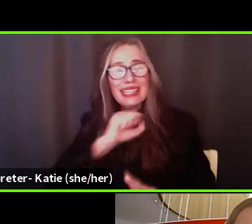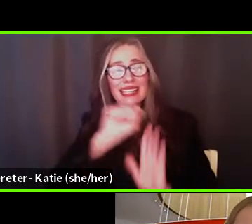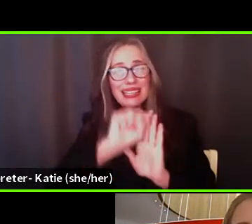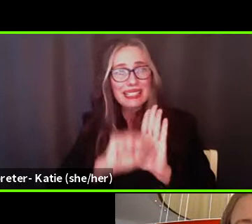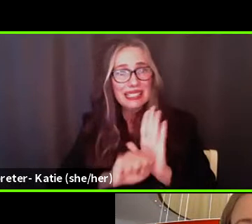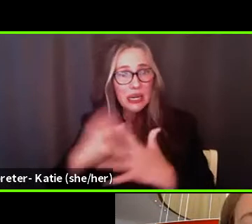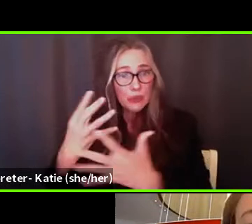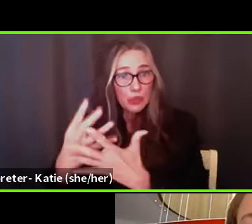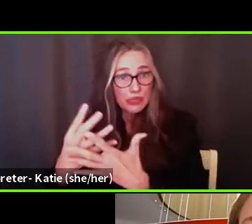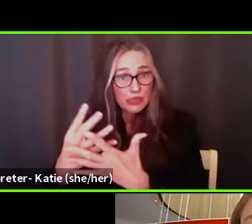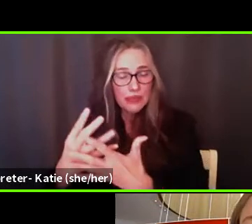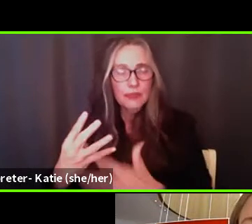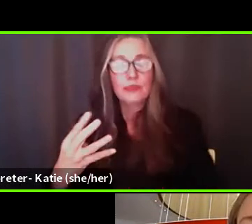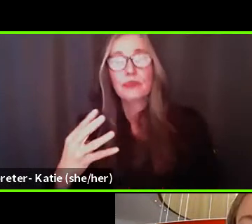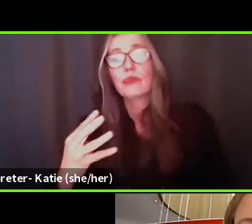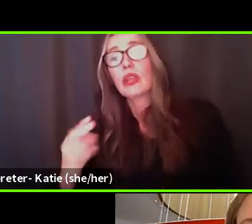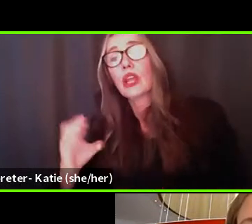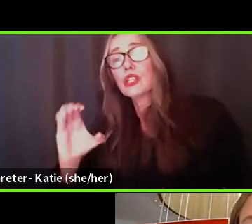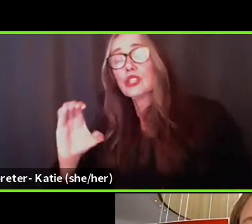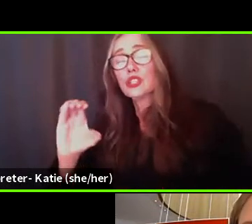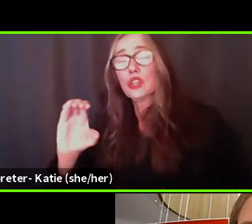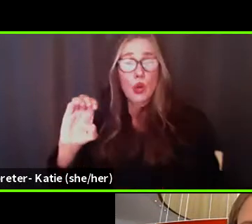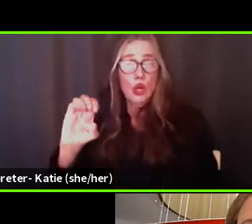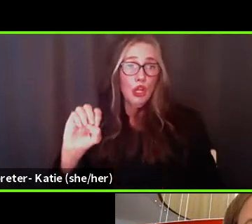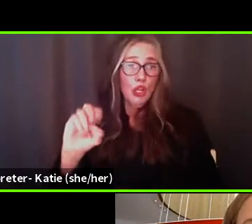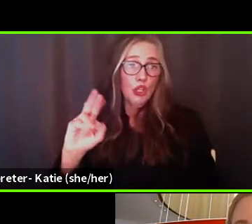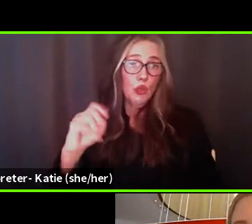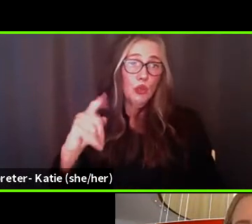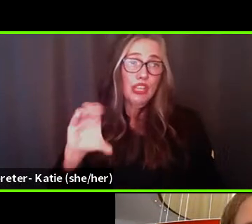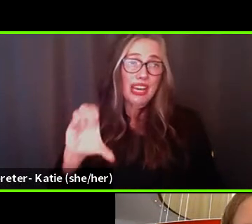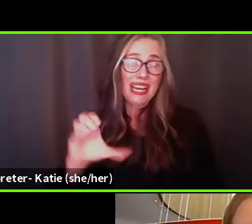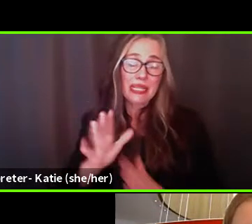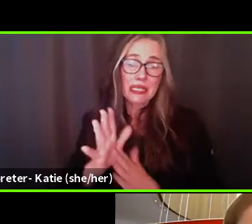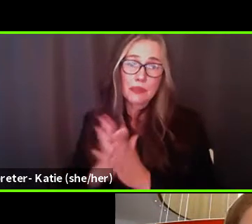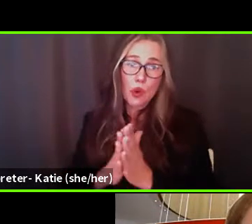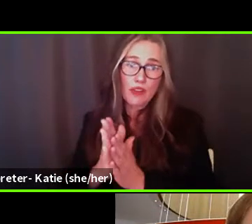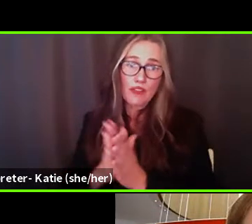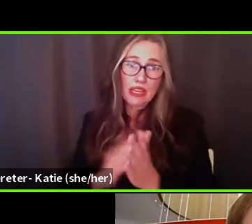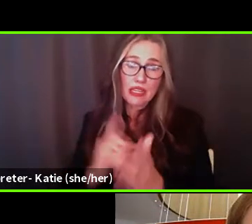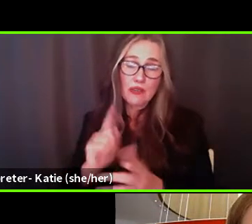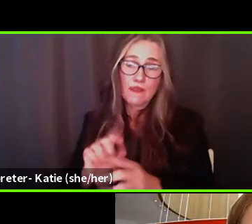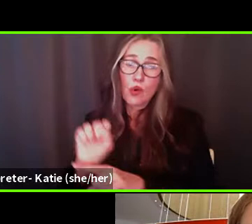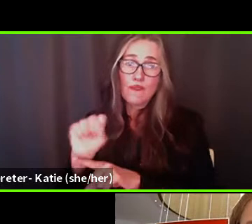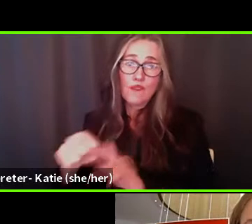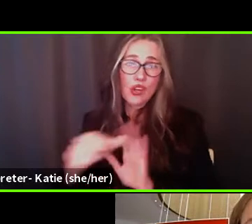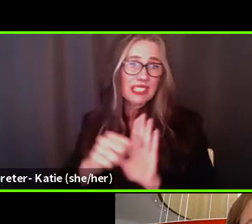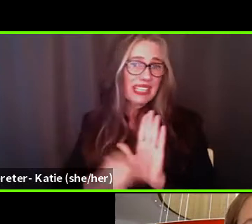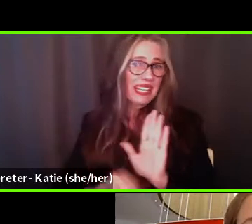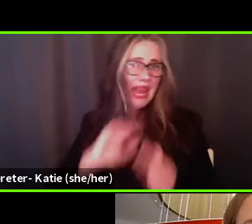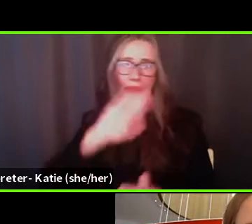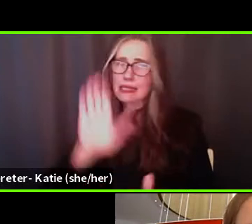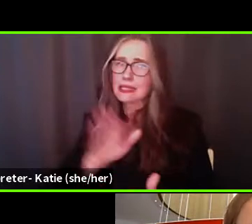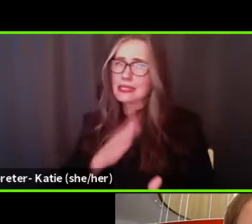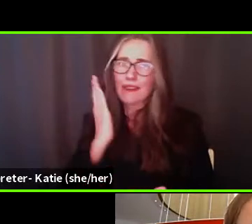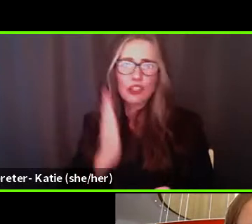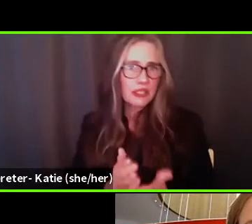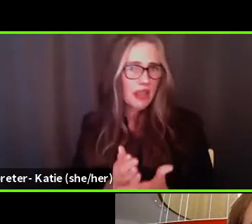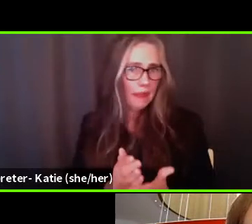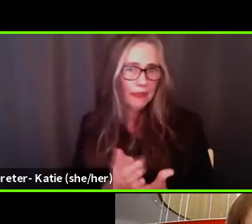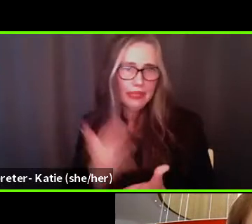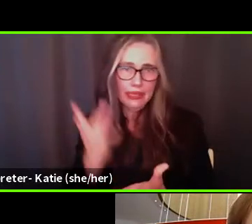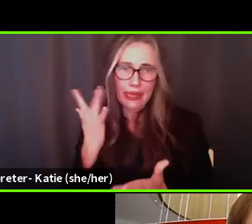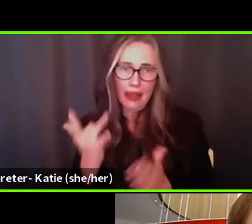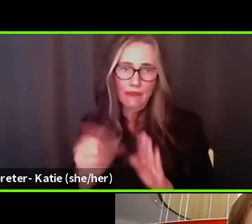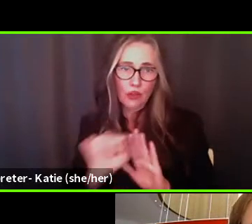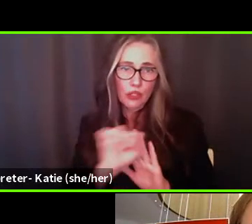you see eugenics motivated for sterilizations have never stopped in this state in 1979 when